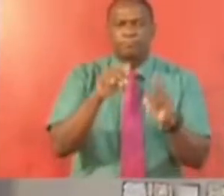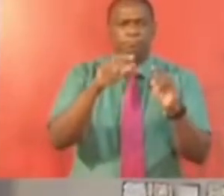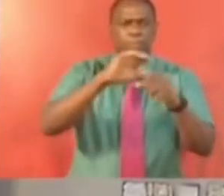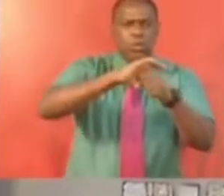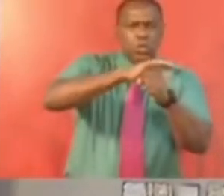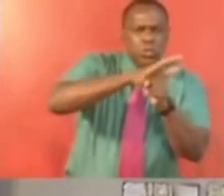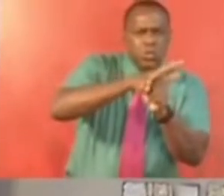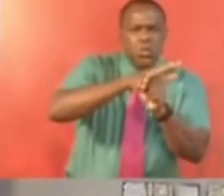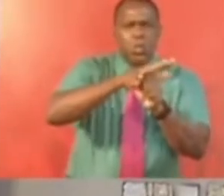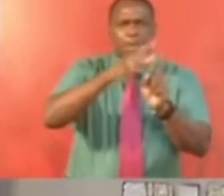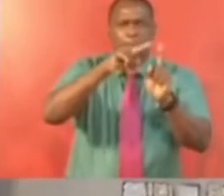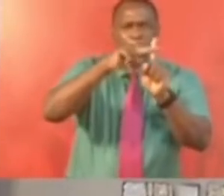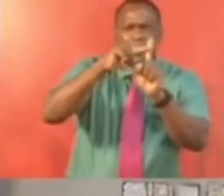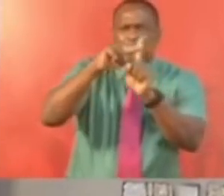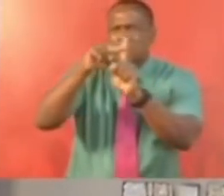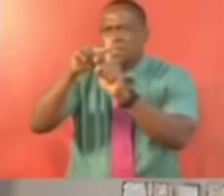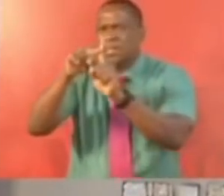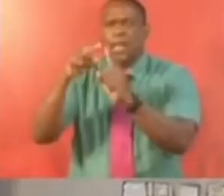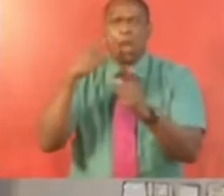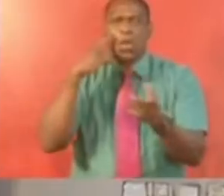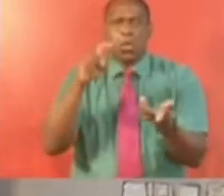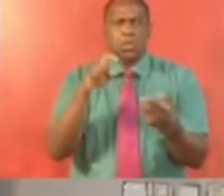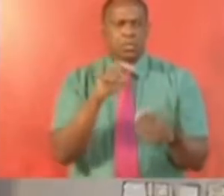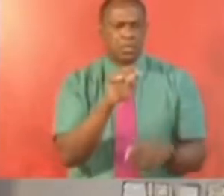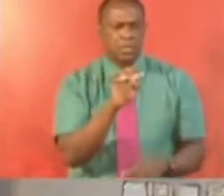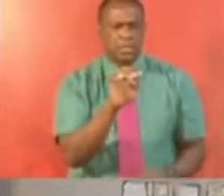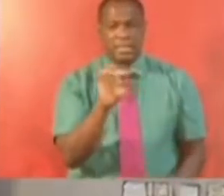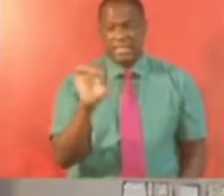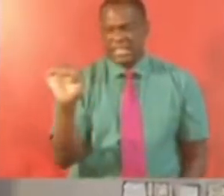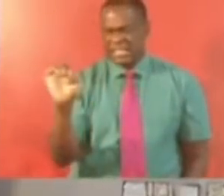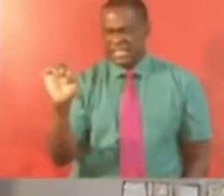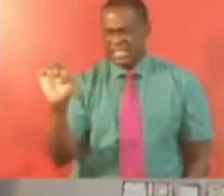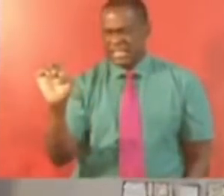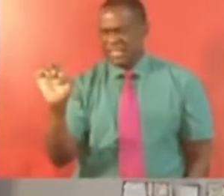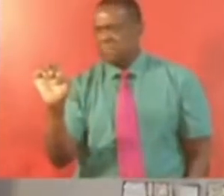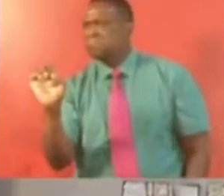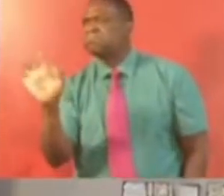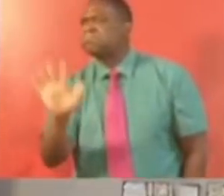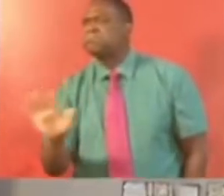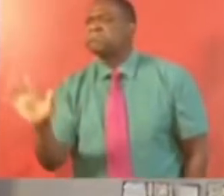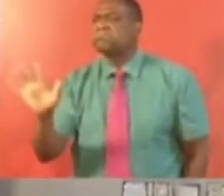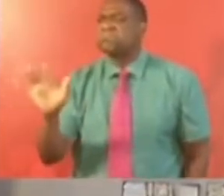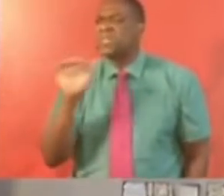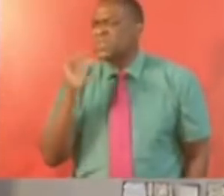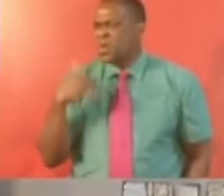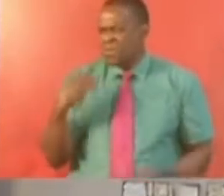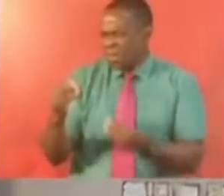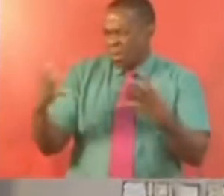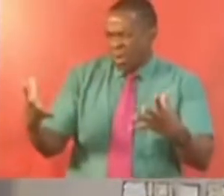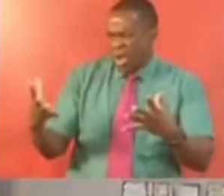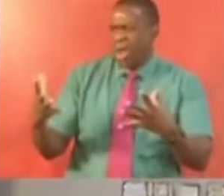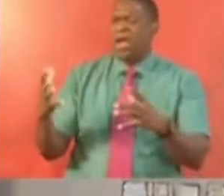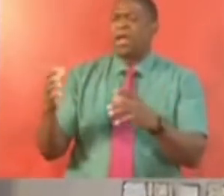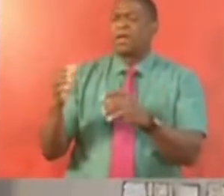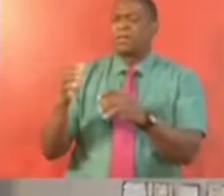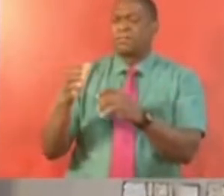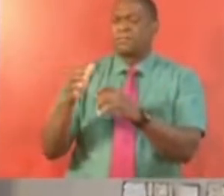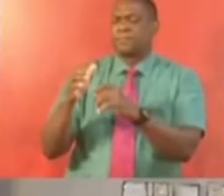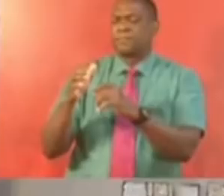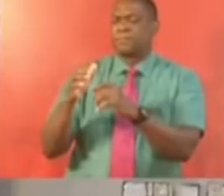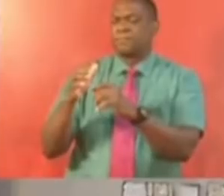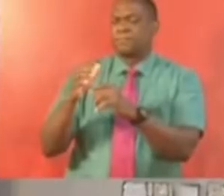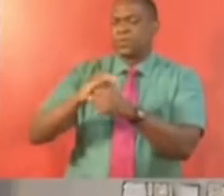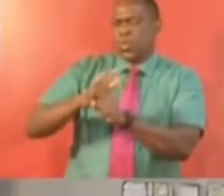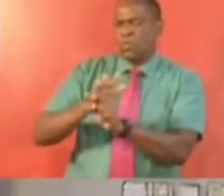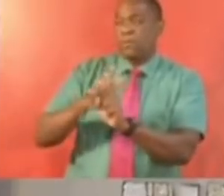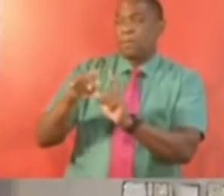East Coast, you're not seeing a lot of positive cases down on the East Coast. So does that mean a person from Mayaro is that,